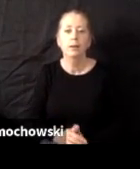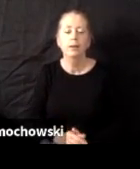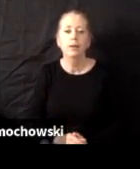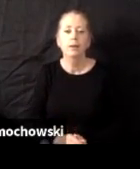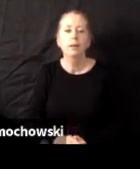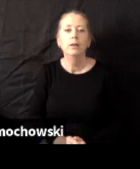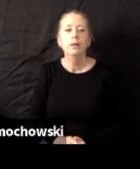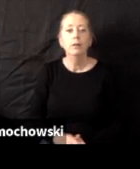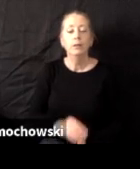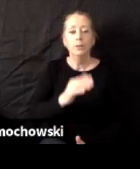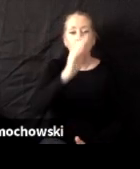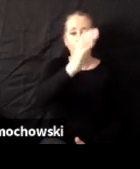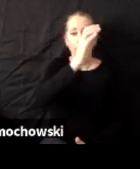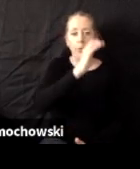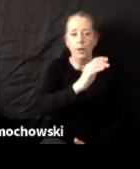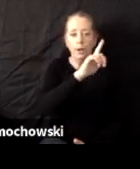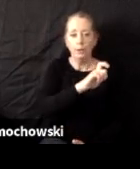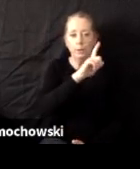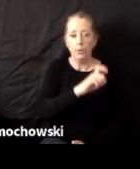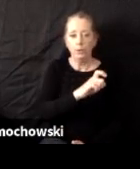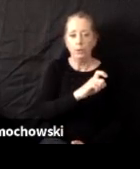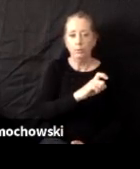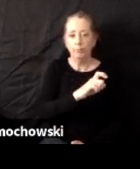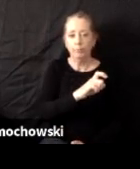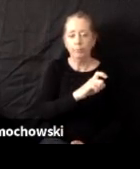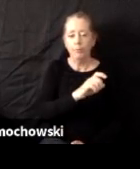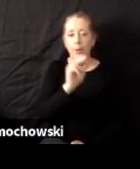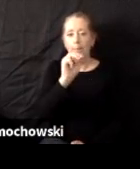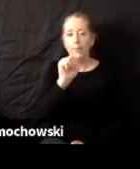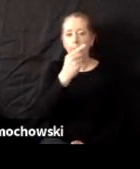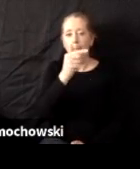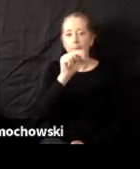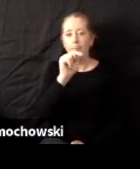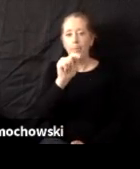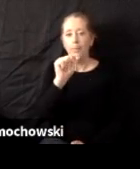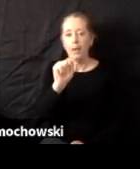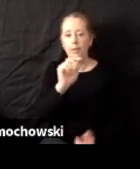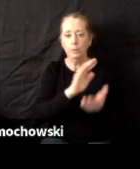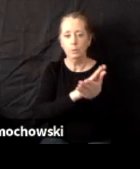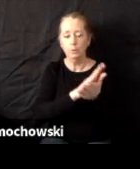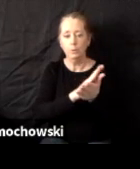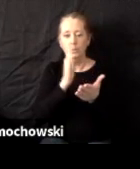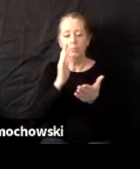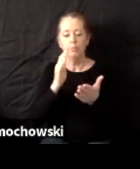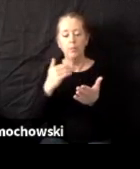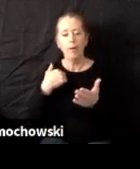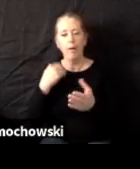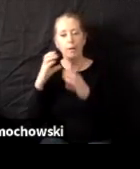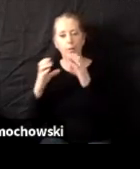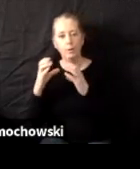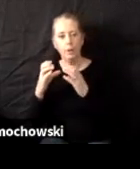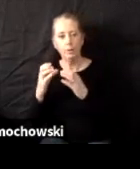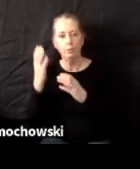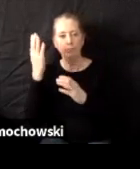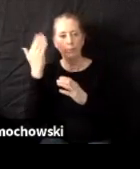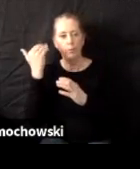Great. So the next question is revolving a little bit around magnet schools. There was some communication in our original